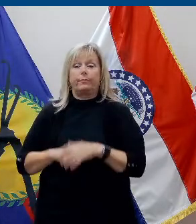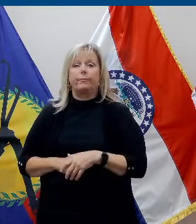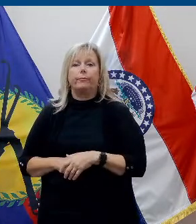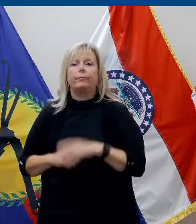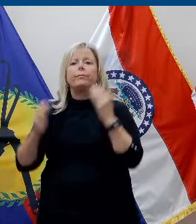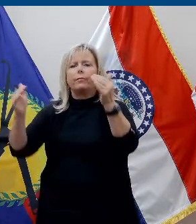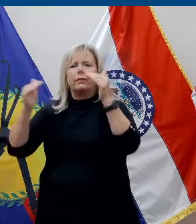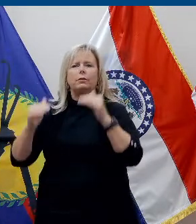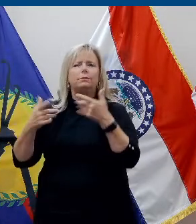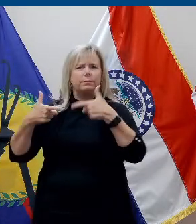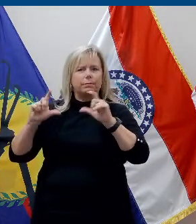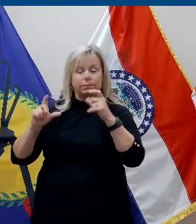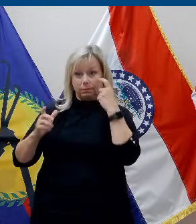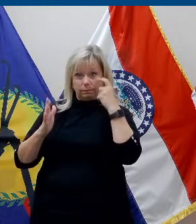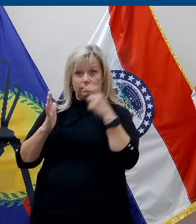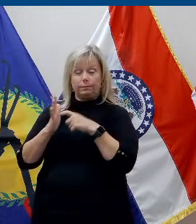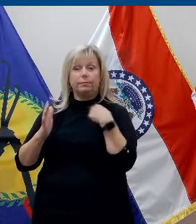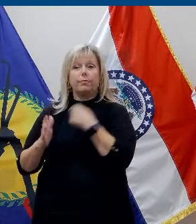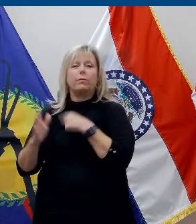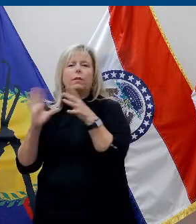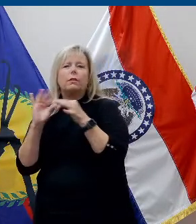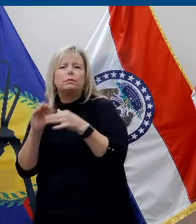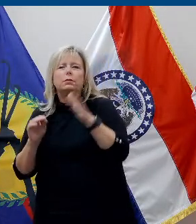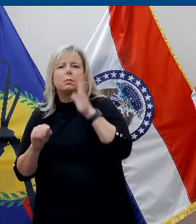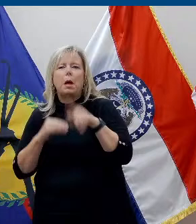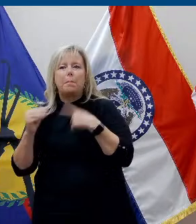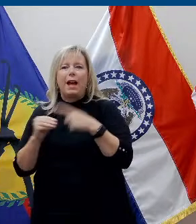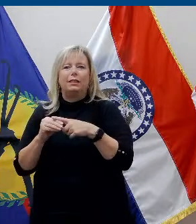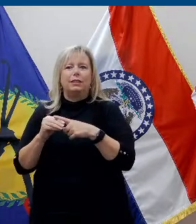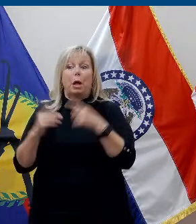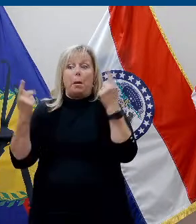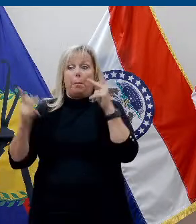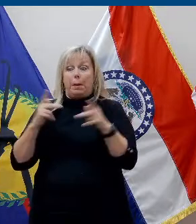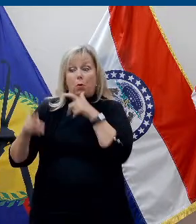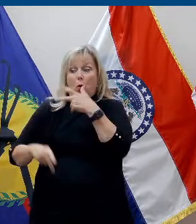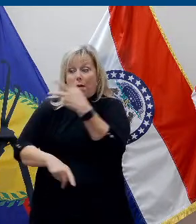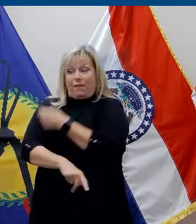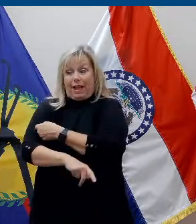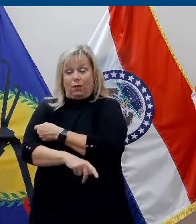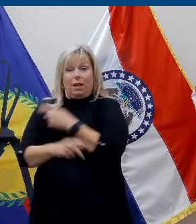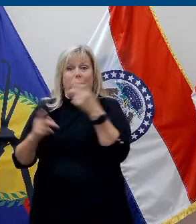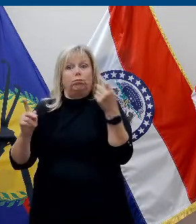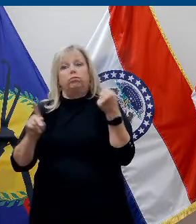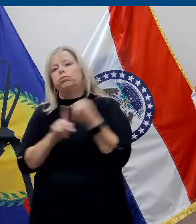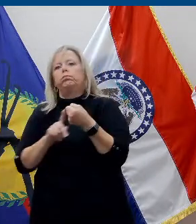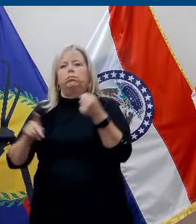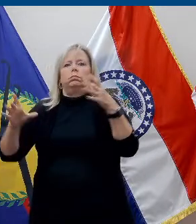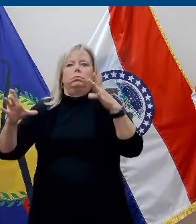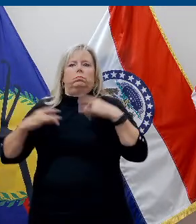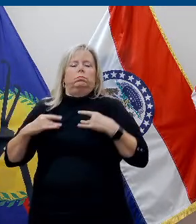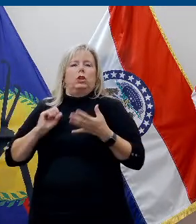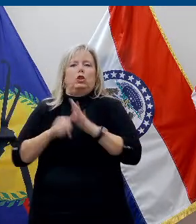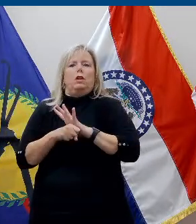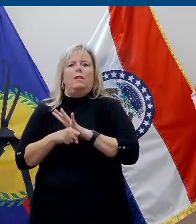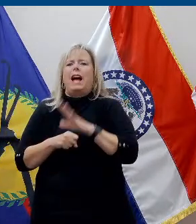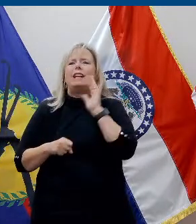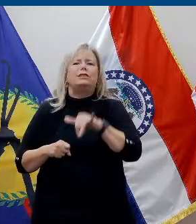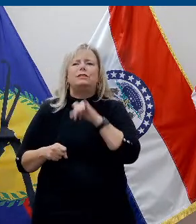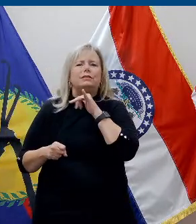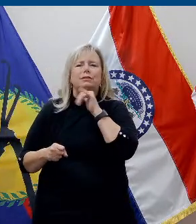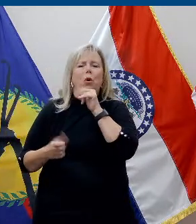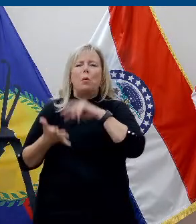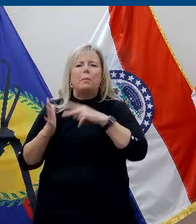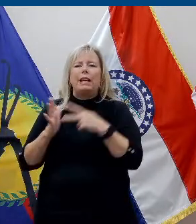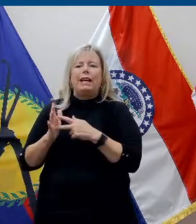next slide, what you'll see here is we have talked before about breakthrough cases. And we do not mean for any of this data to be presented as